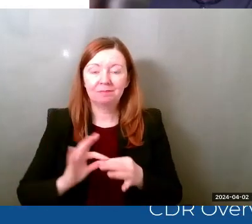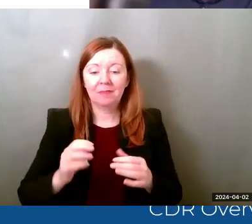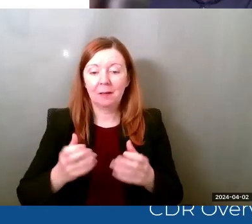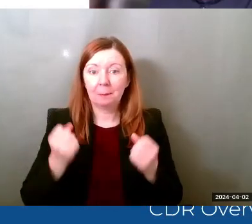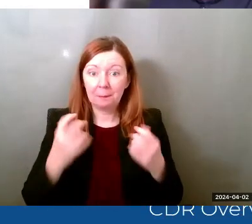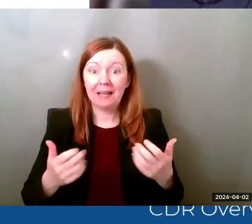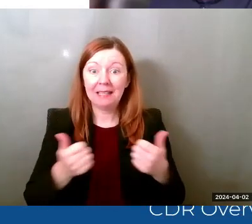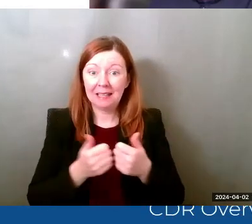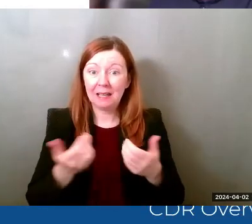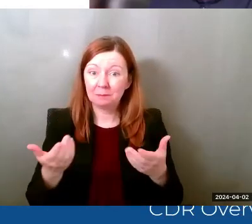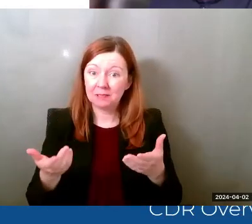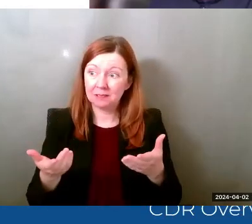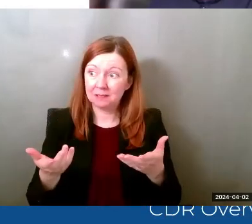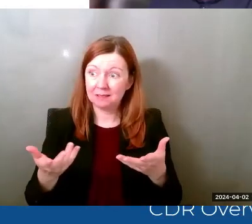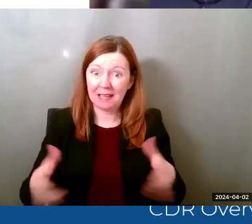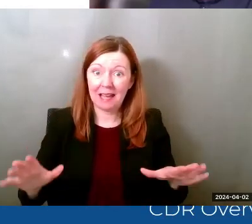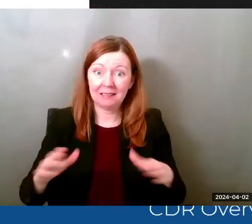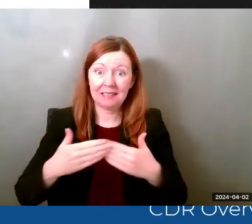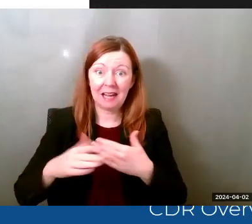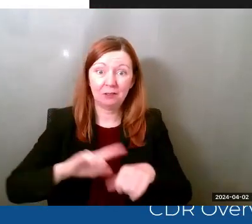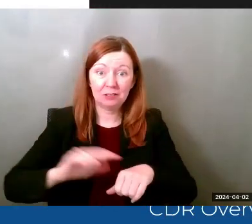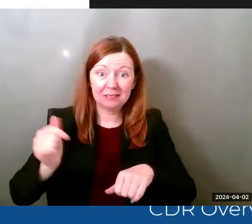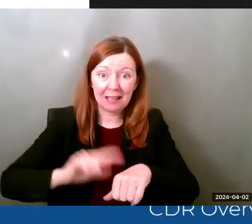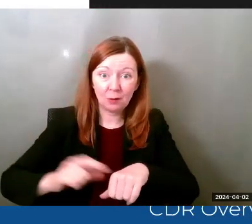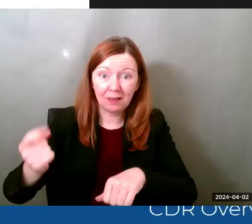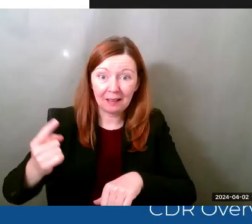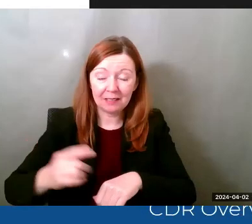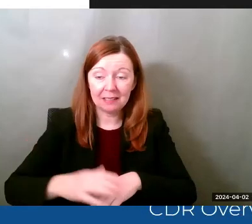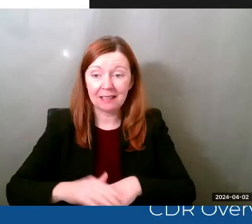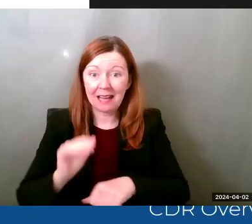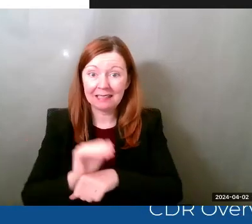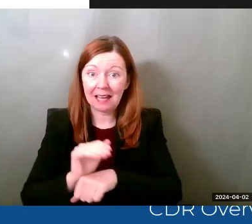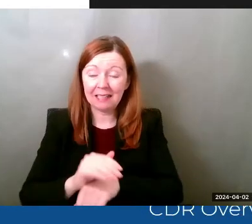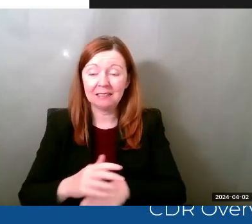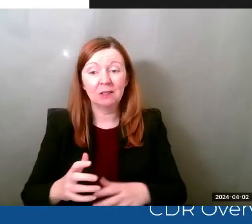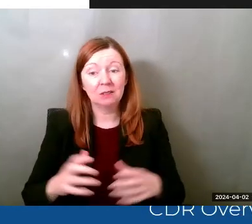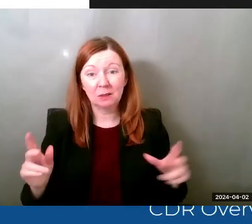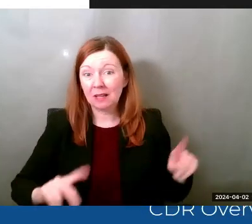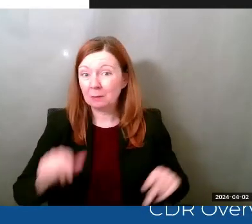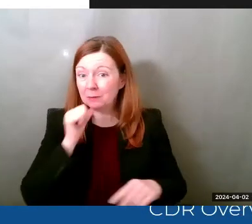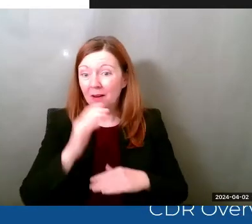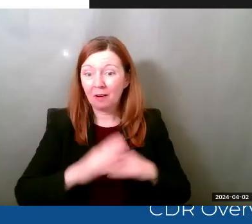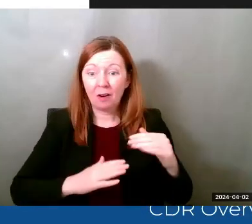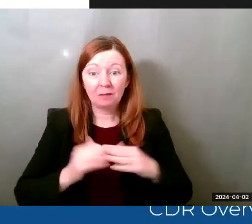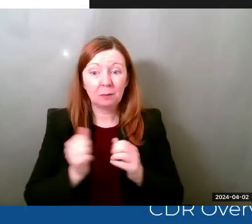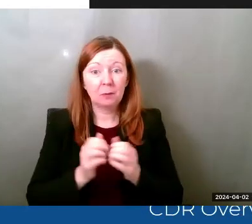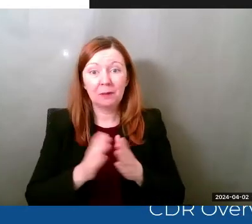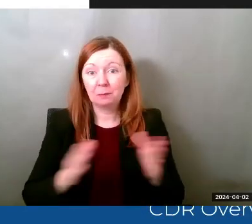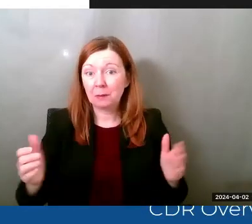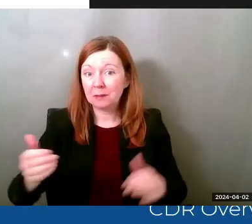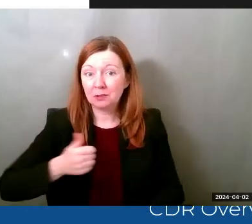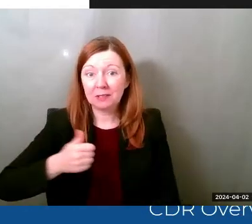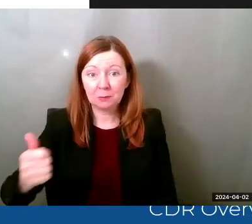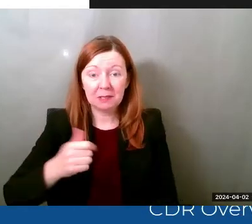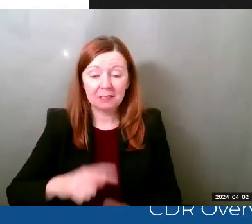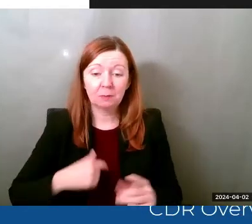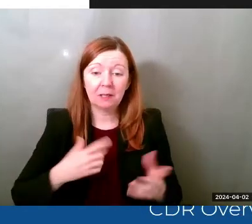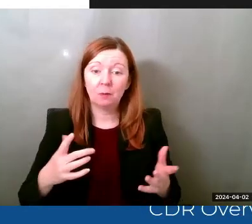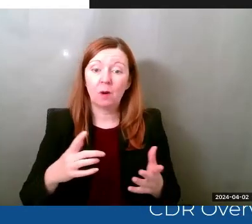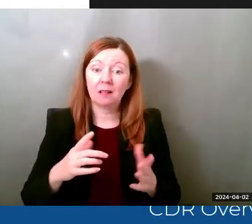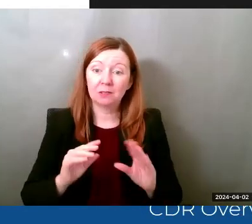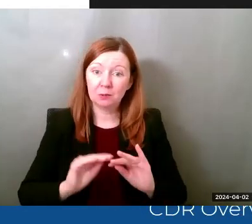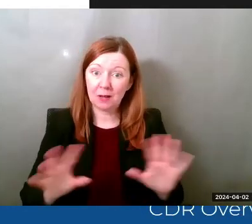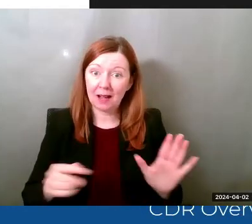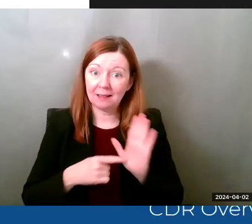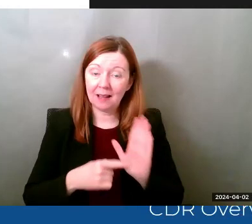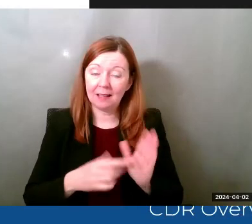do end late at night, such as after 10 or 11 p.m. So a lot of people aren't comfortable with public transportation, but I want to particularly